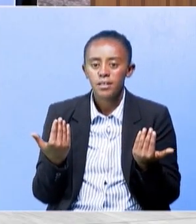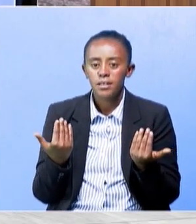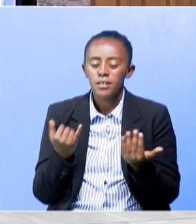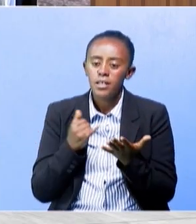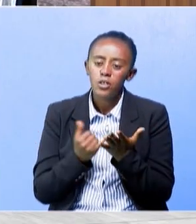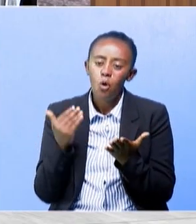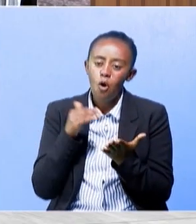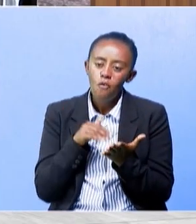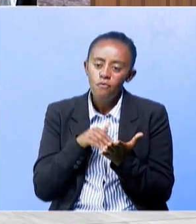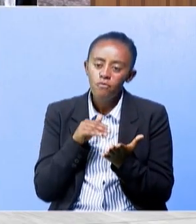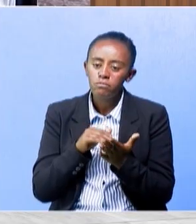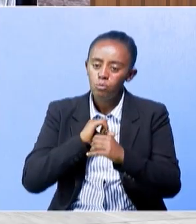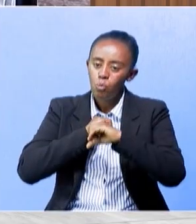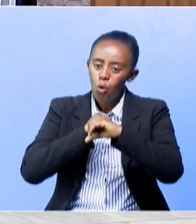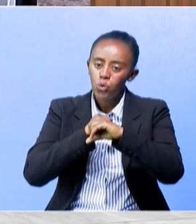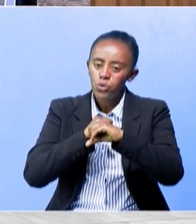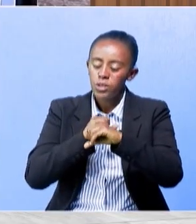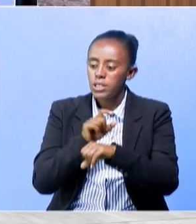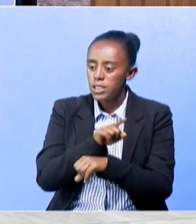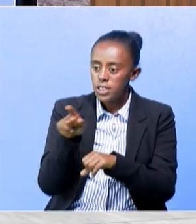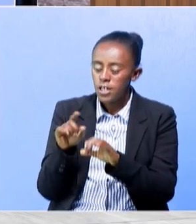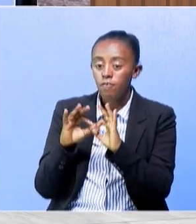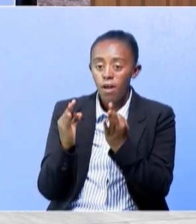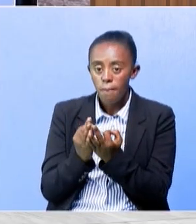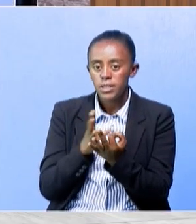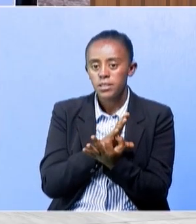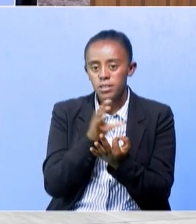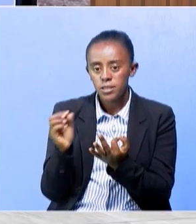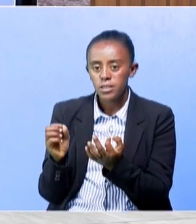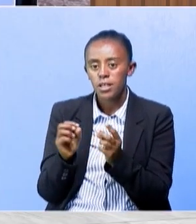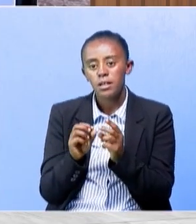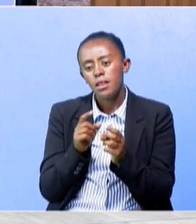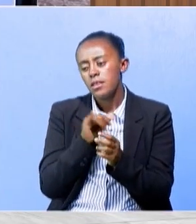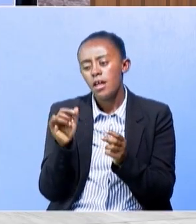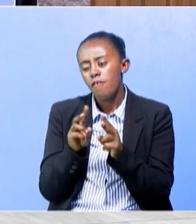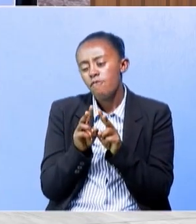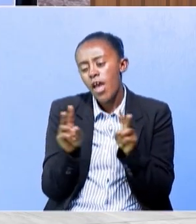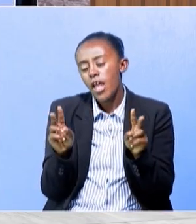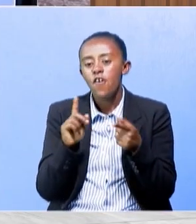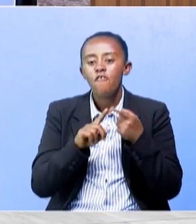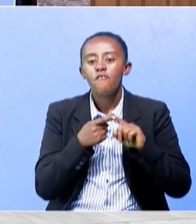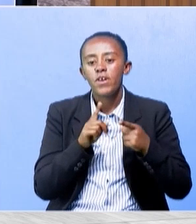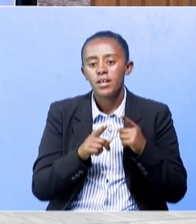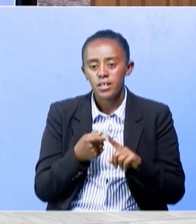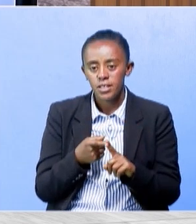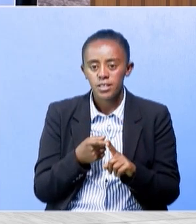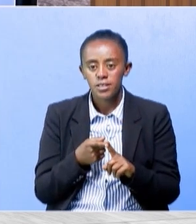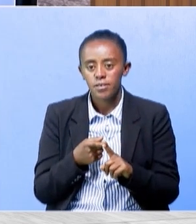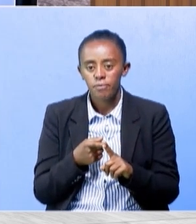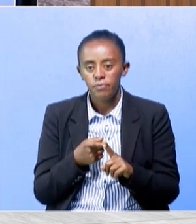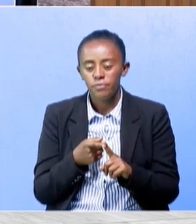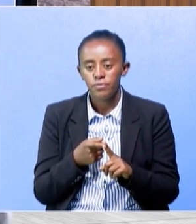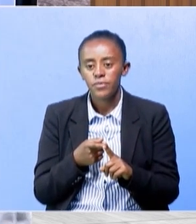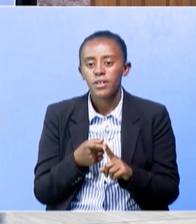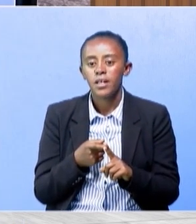It often protects their families and they are very friendly,